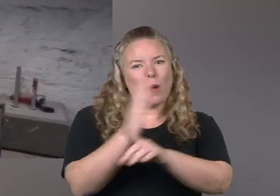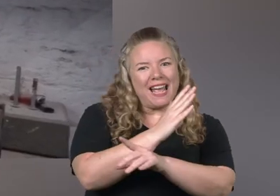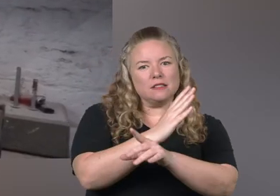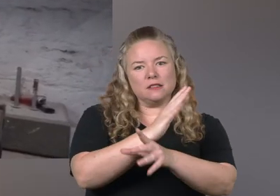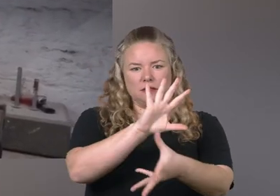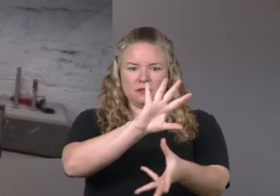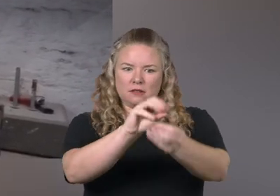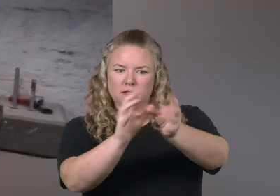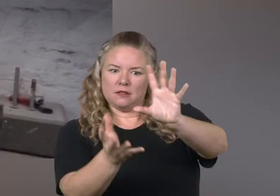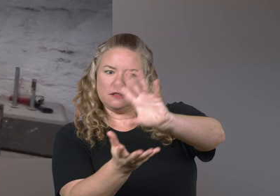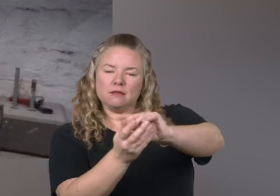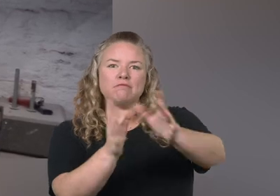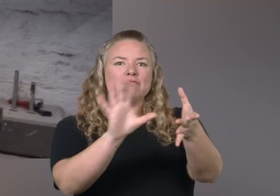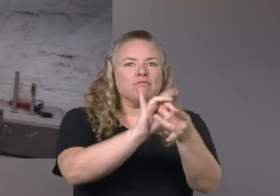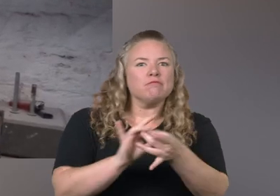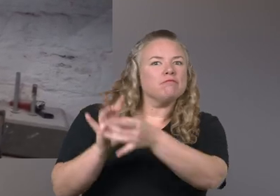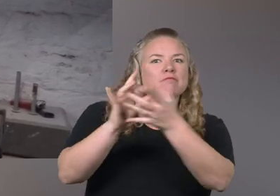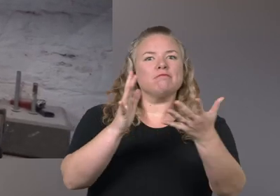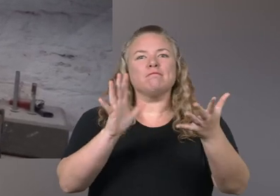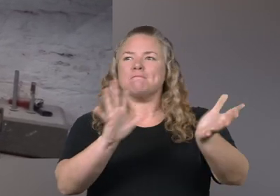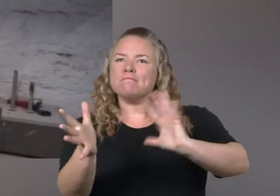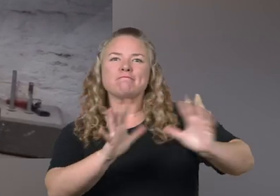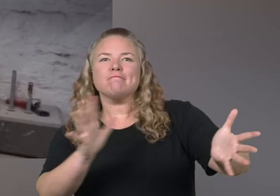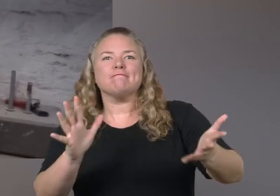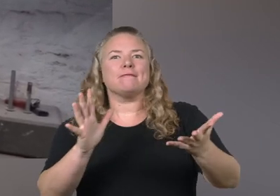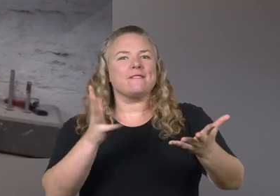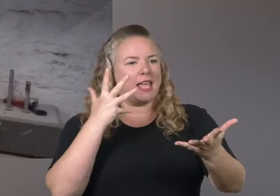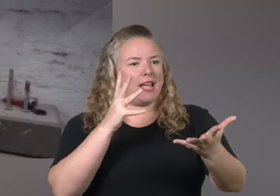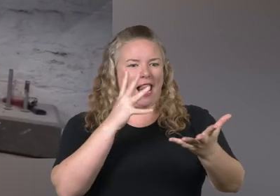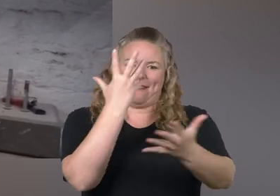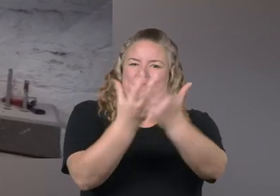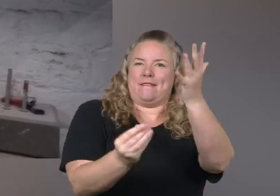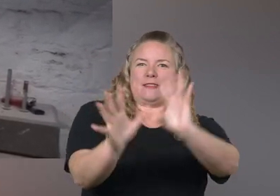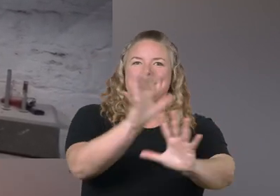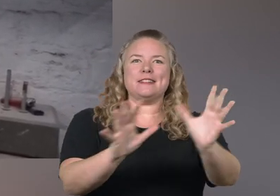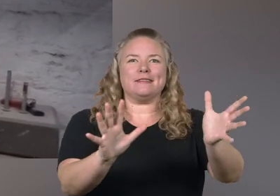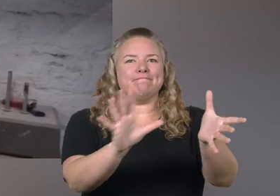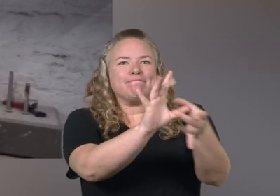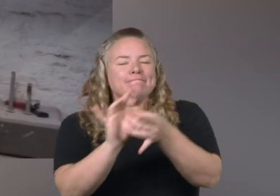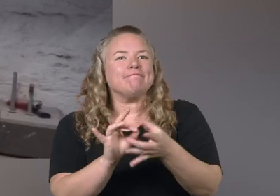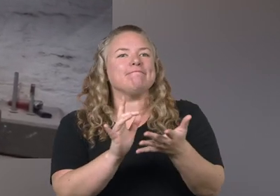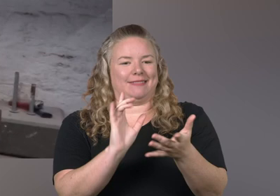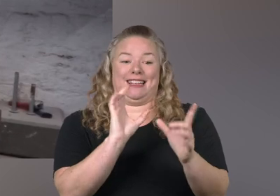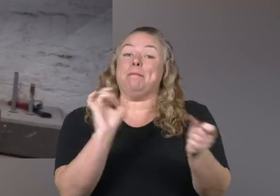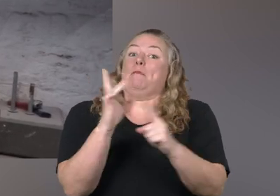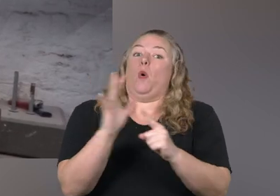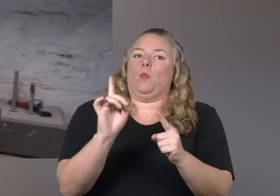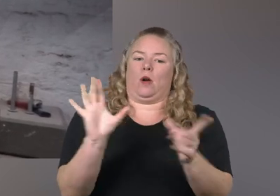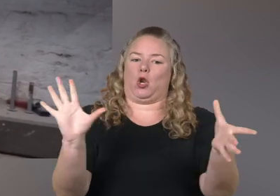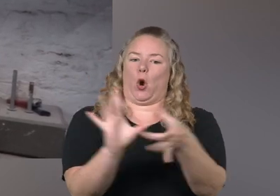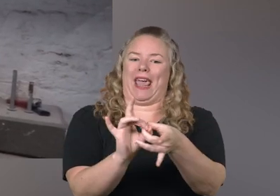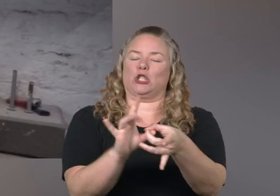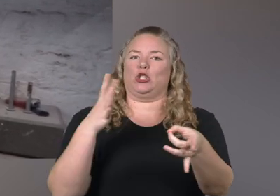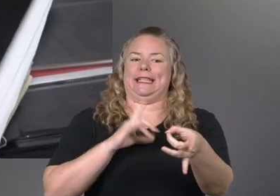from the north, then there's east and then there's west, sort of written into it. And just two bits that connect, a little bit about